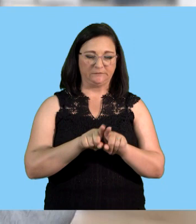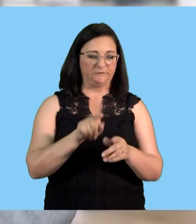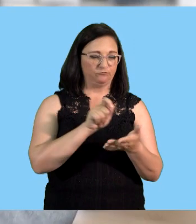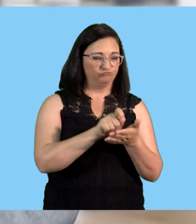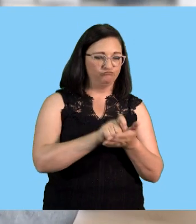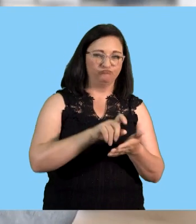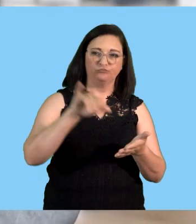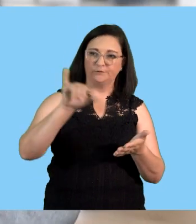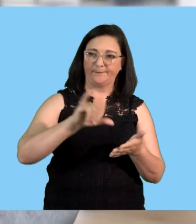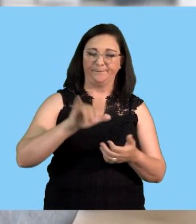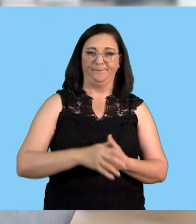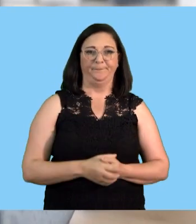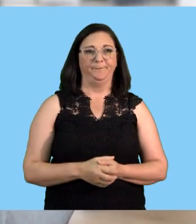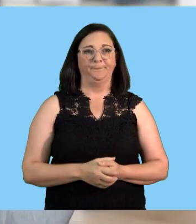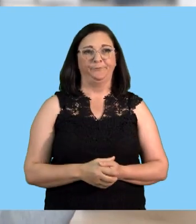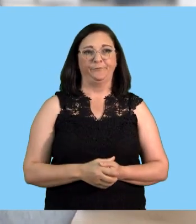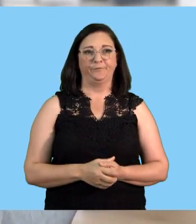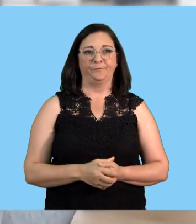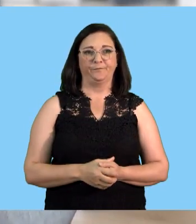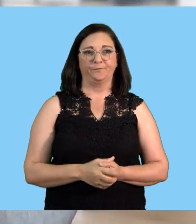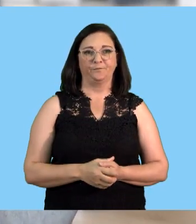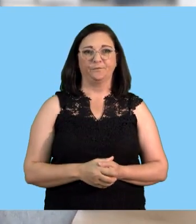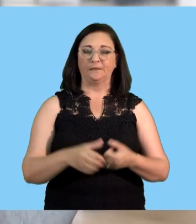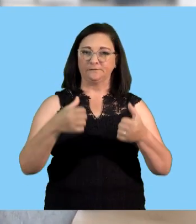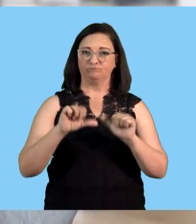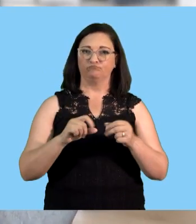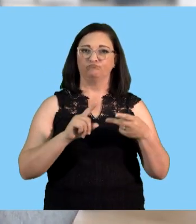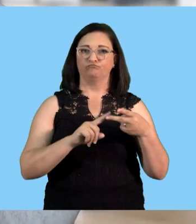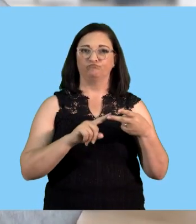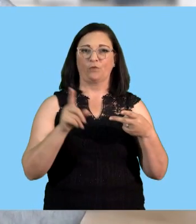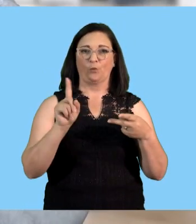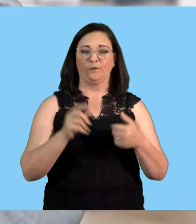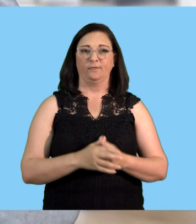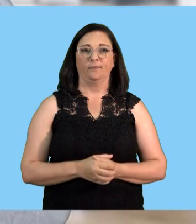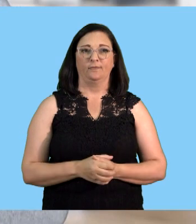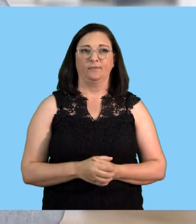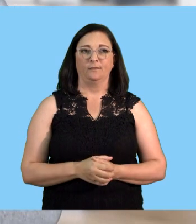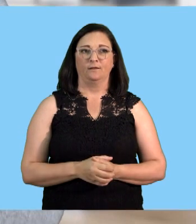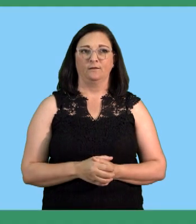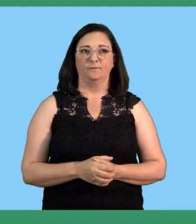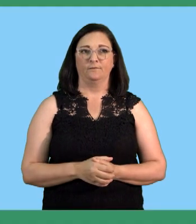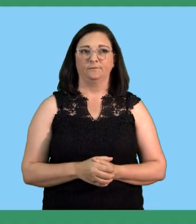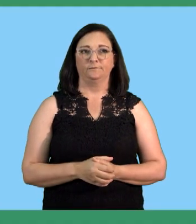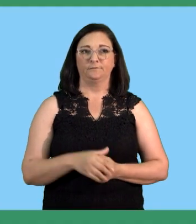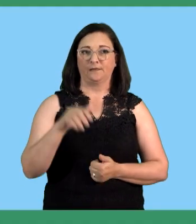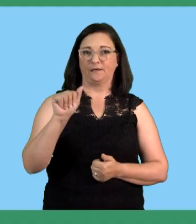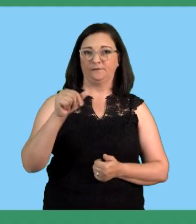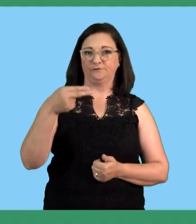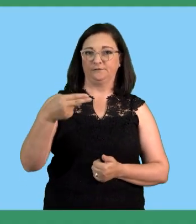word from the scenario. Now we move on to the second question. The second question says,